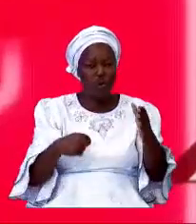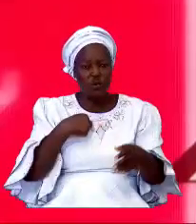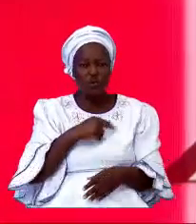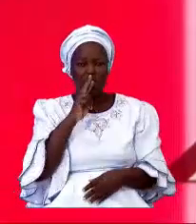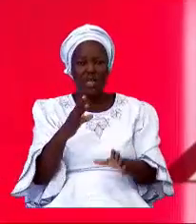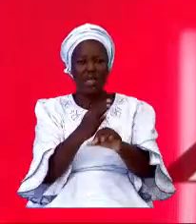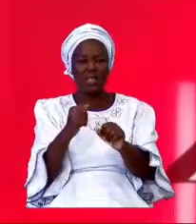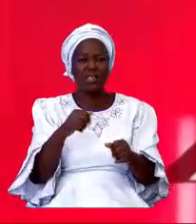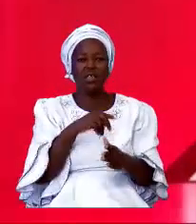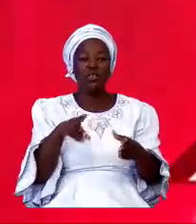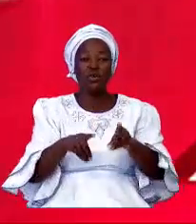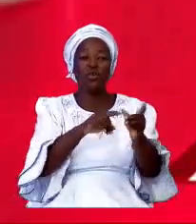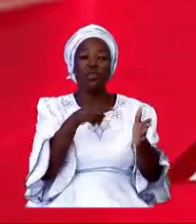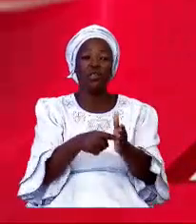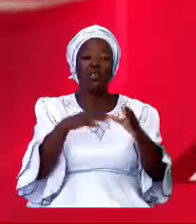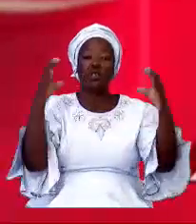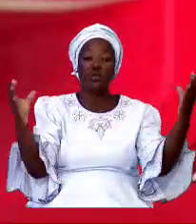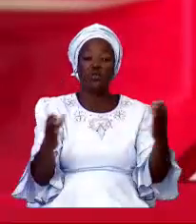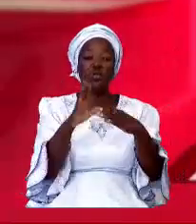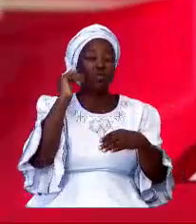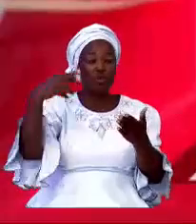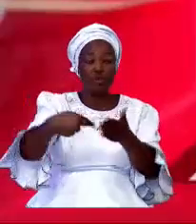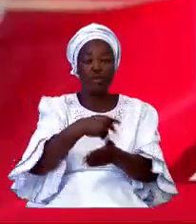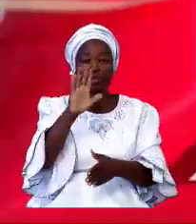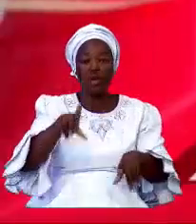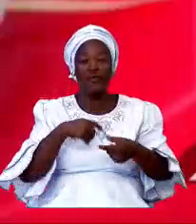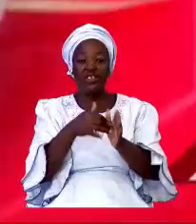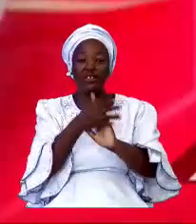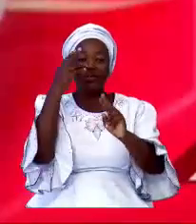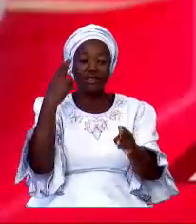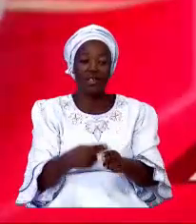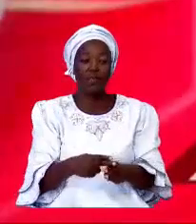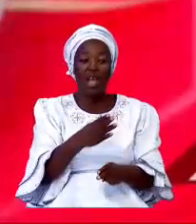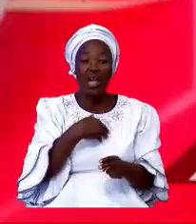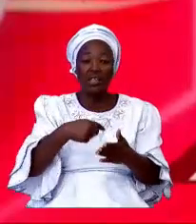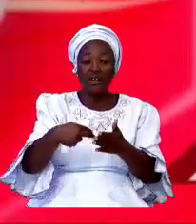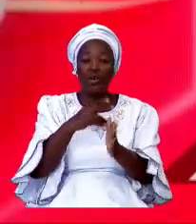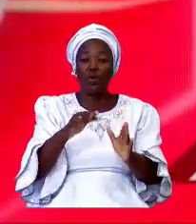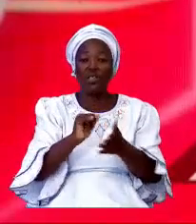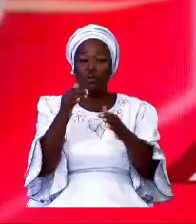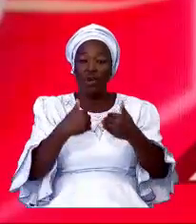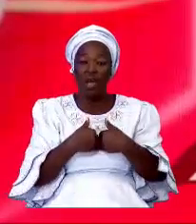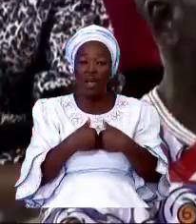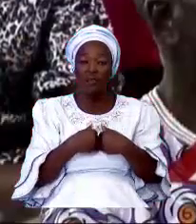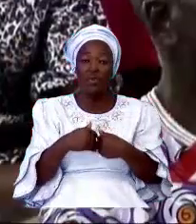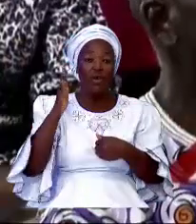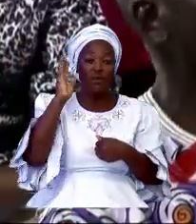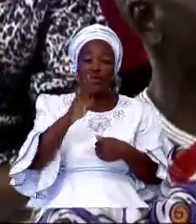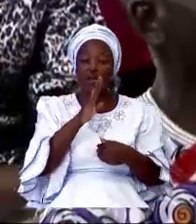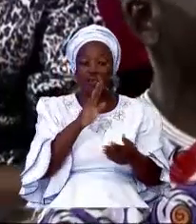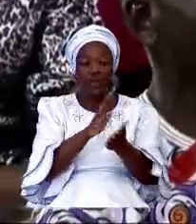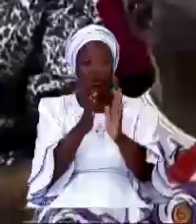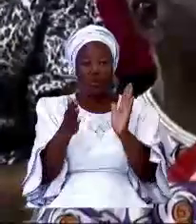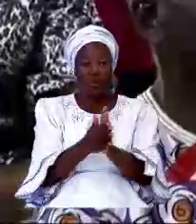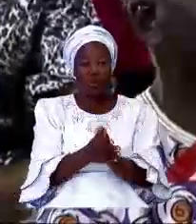his future. What you are getting during this crusade will renew your life.